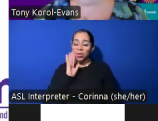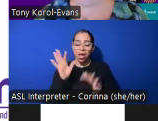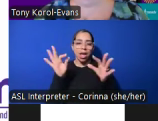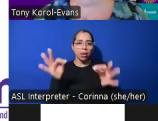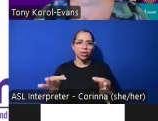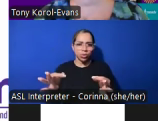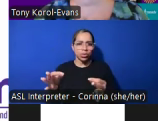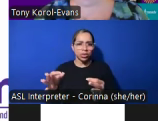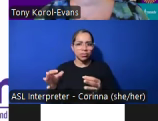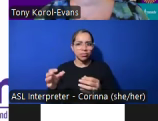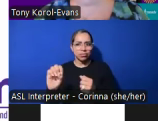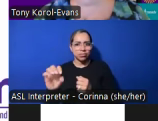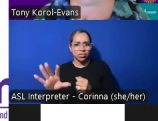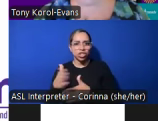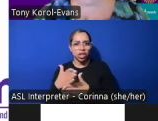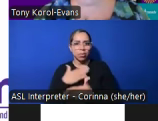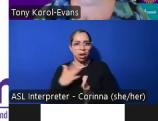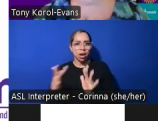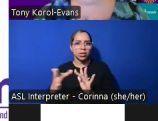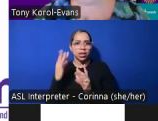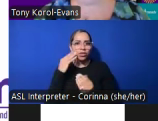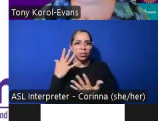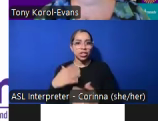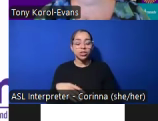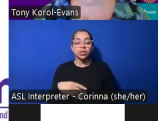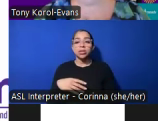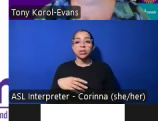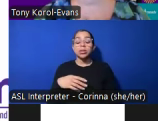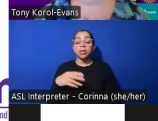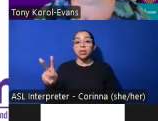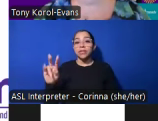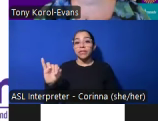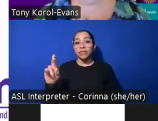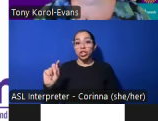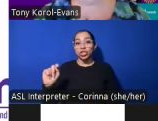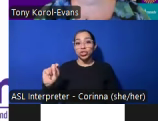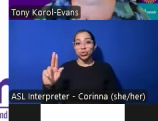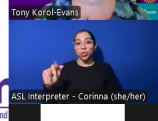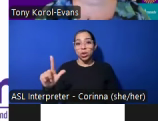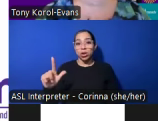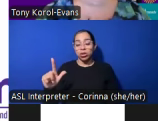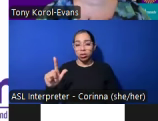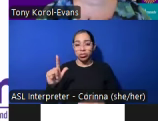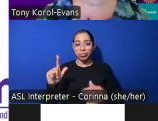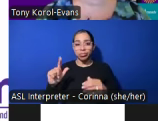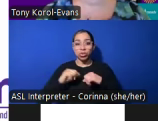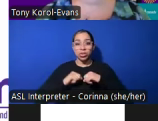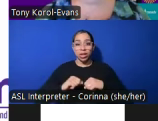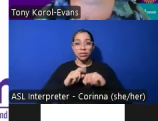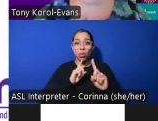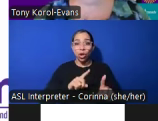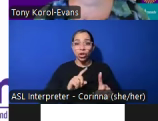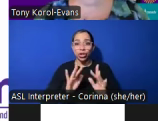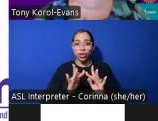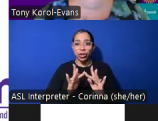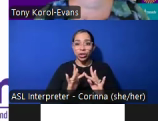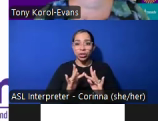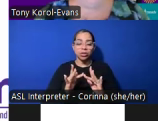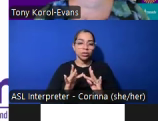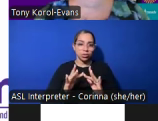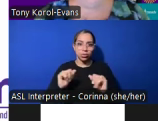provide my contact information. And the virtual protective orders, you can get them. You